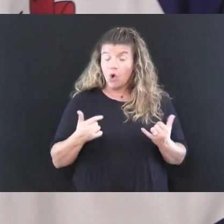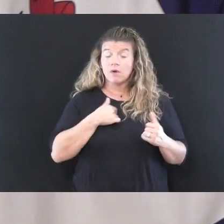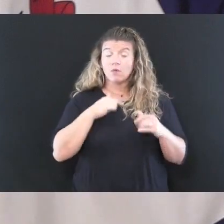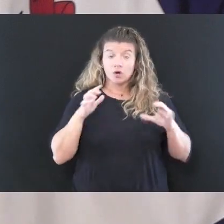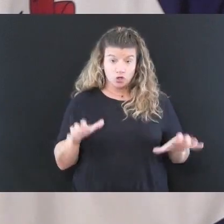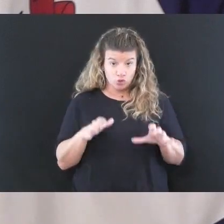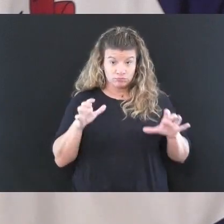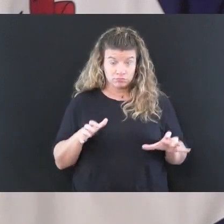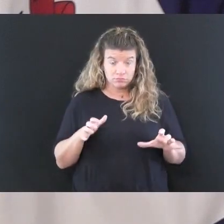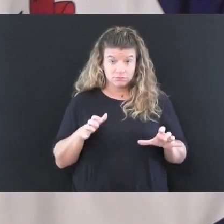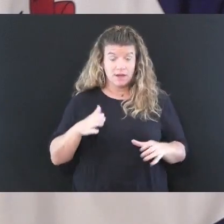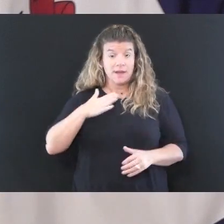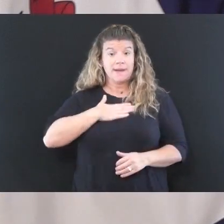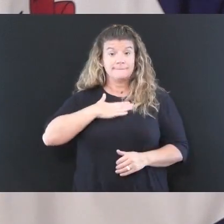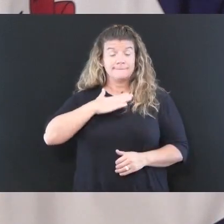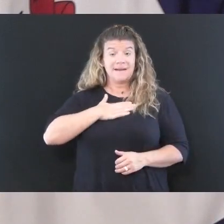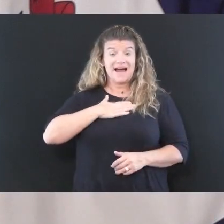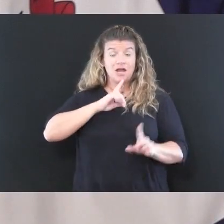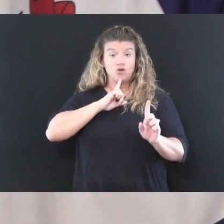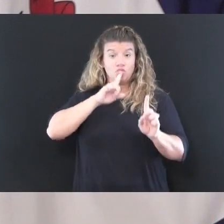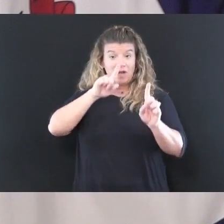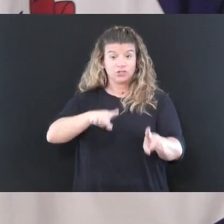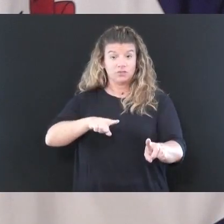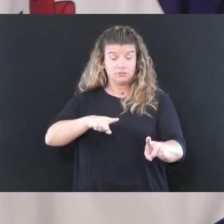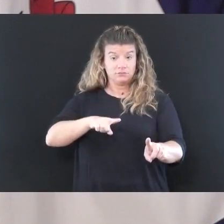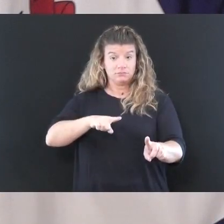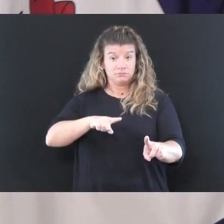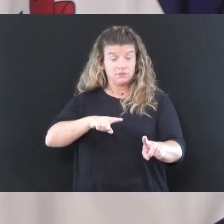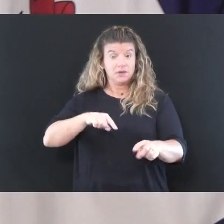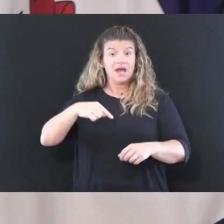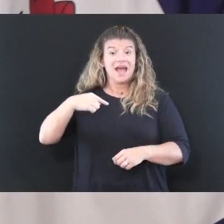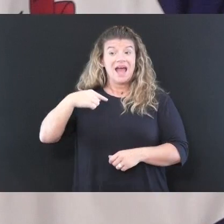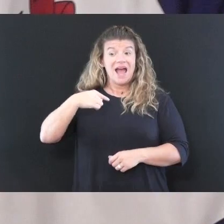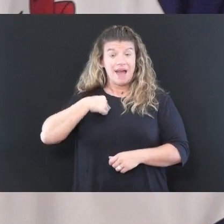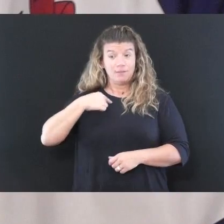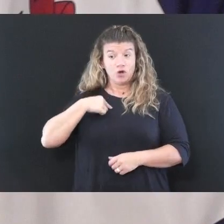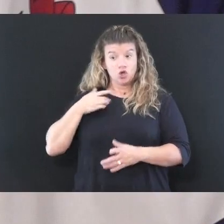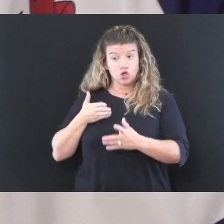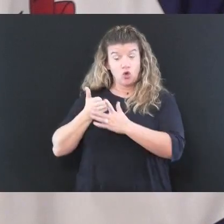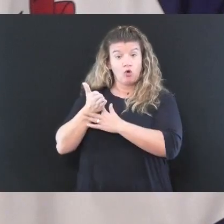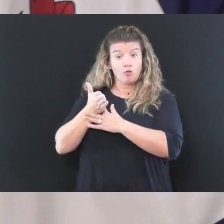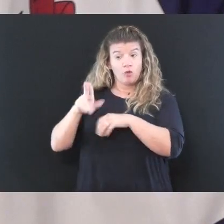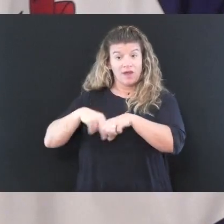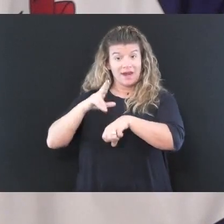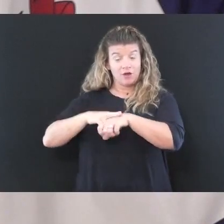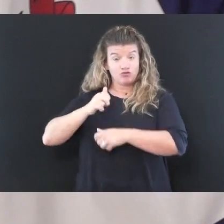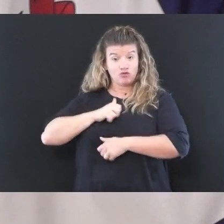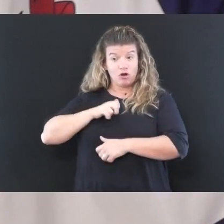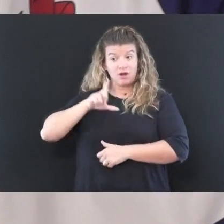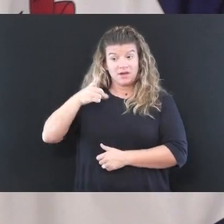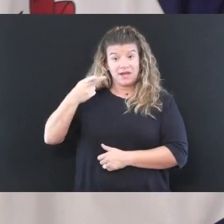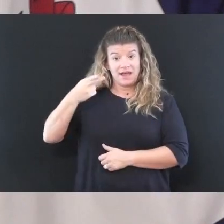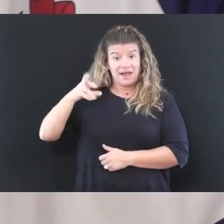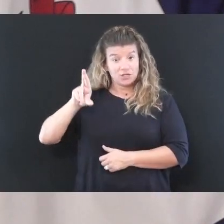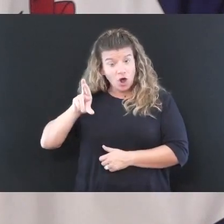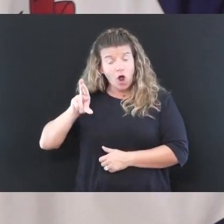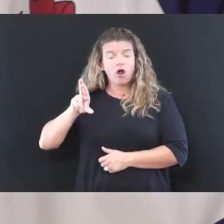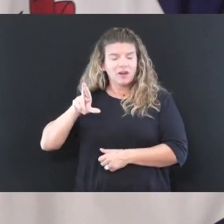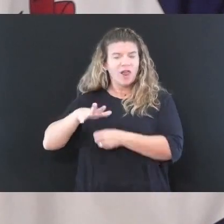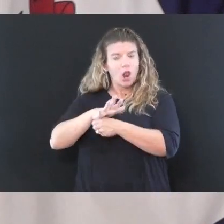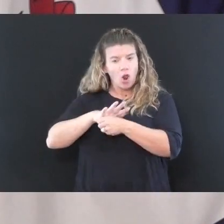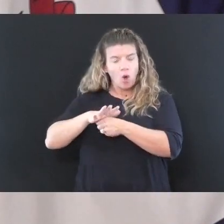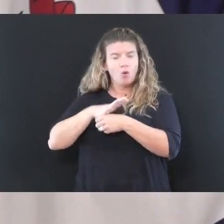do, at my direction, we're going through the National Guard and DHHR and the local